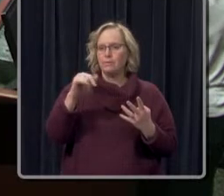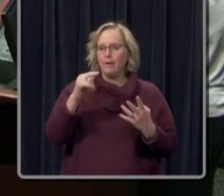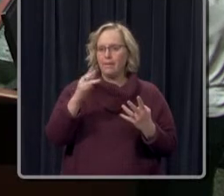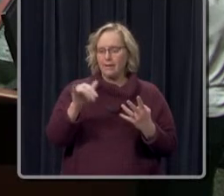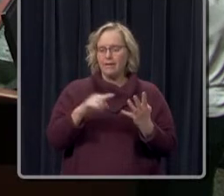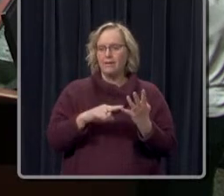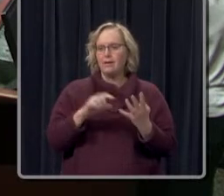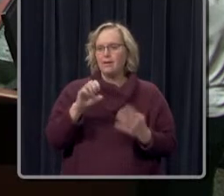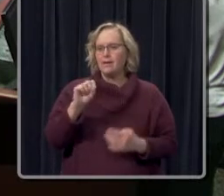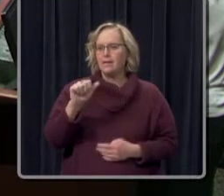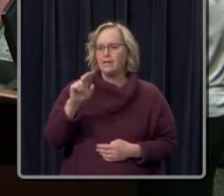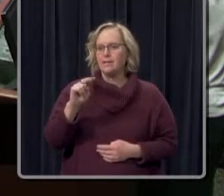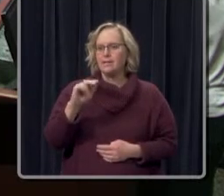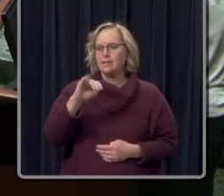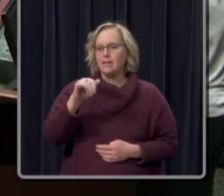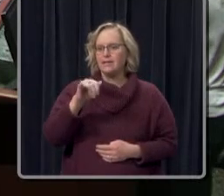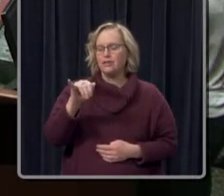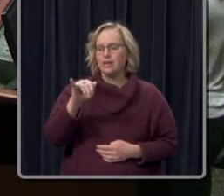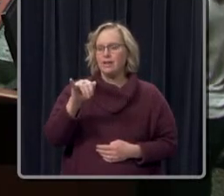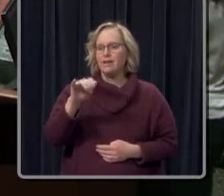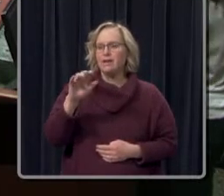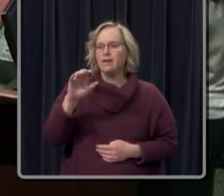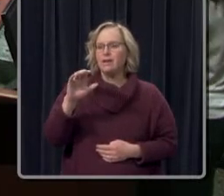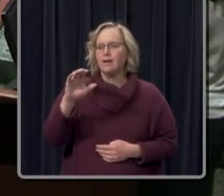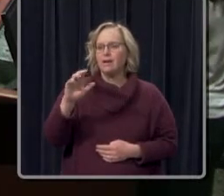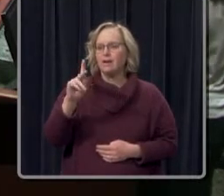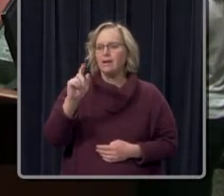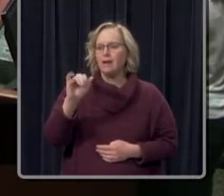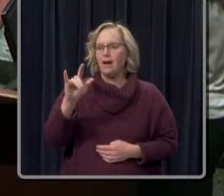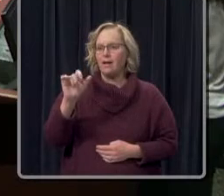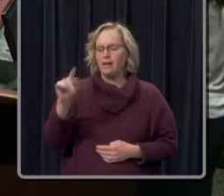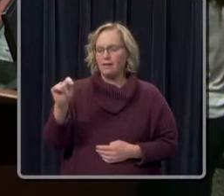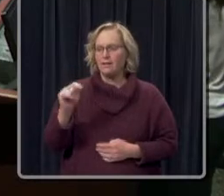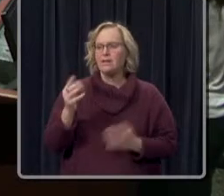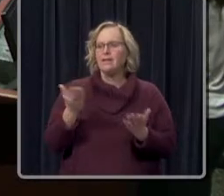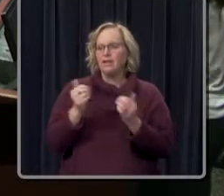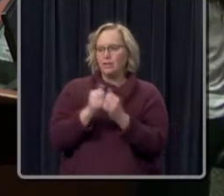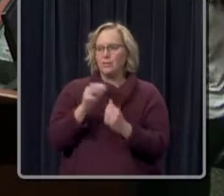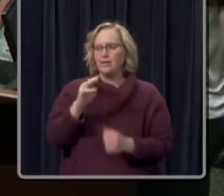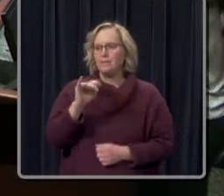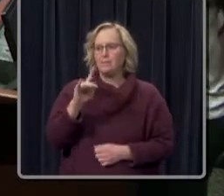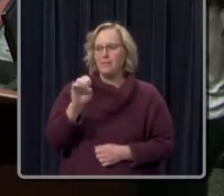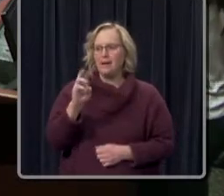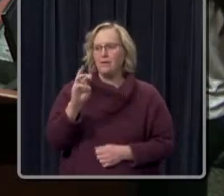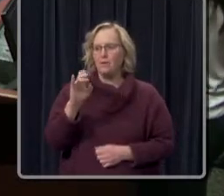and Sanjay Kailad. And they're here with Mike Wiley.